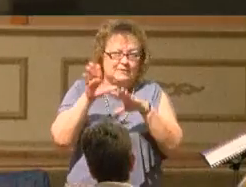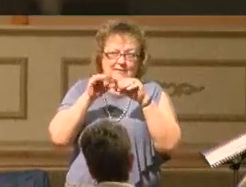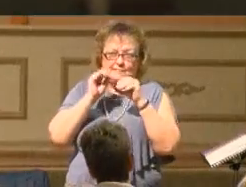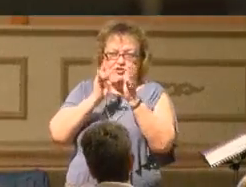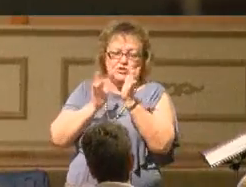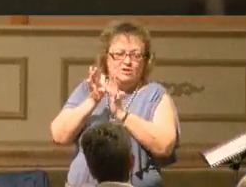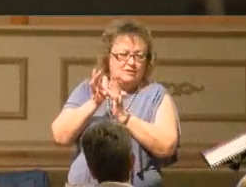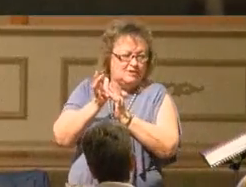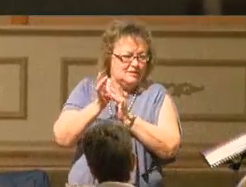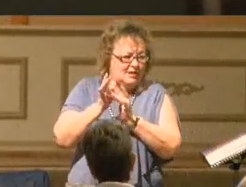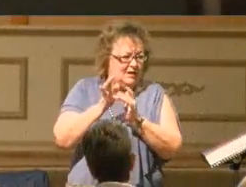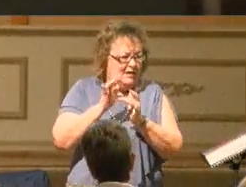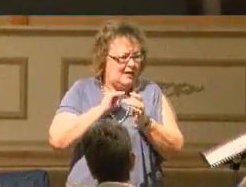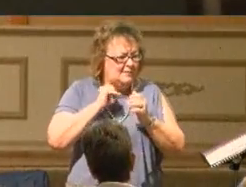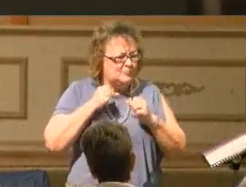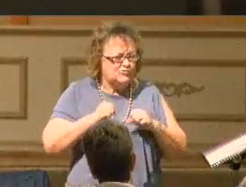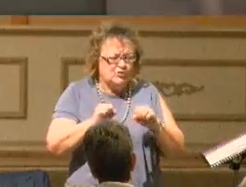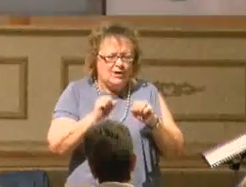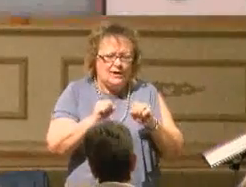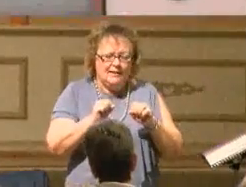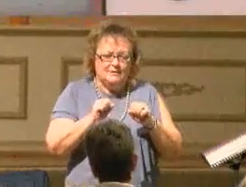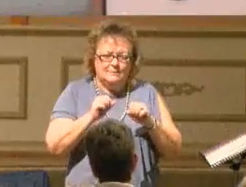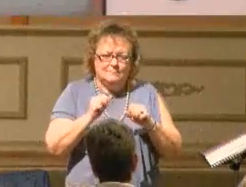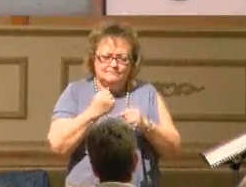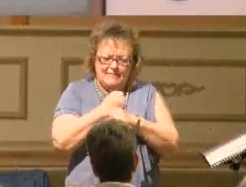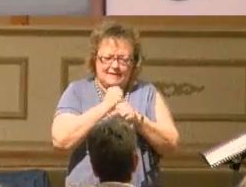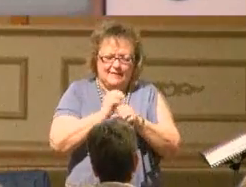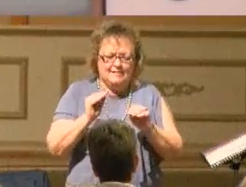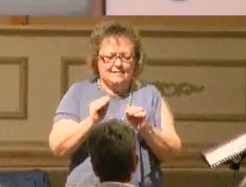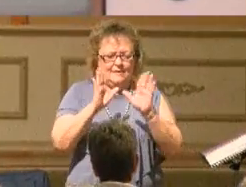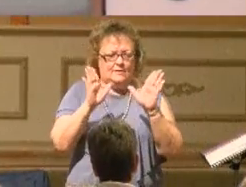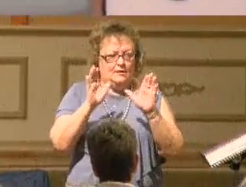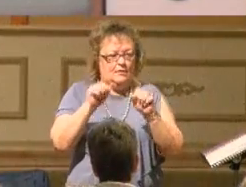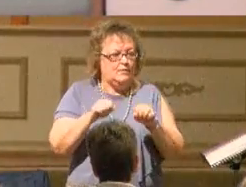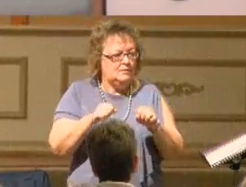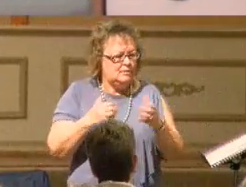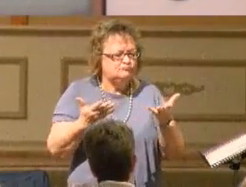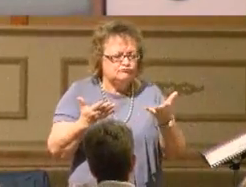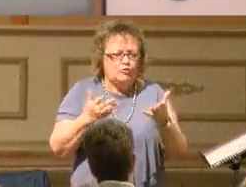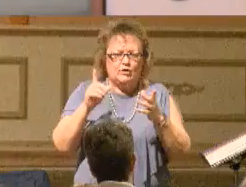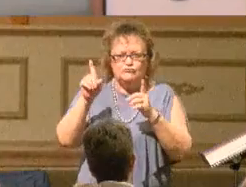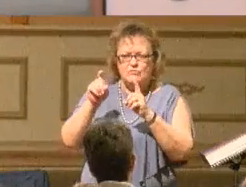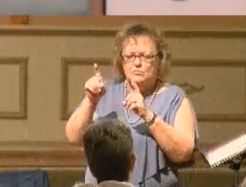possible. Say, well, what do I need to do? First of all,